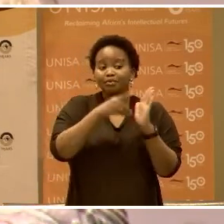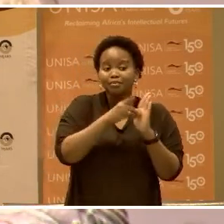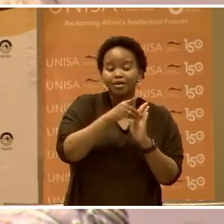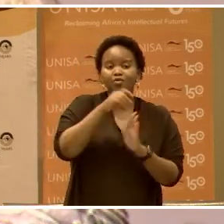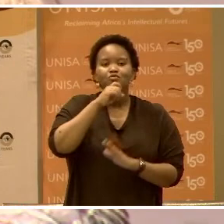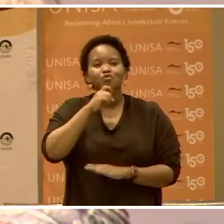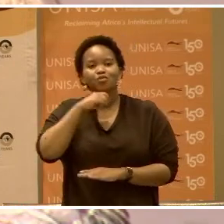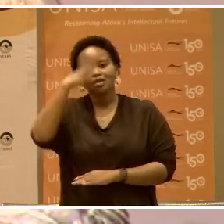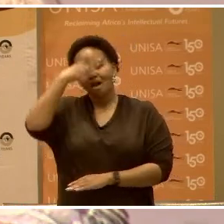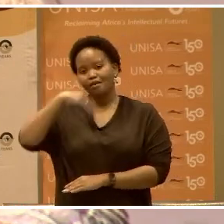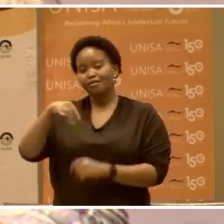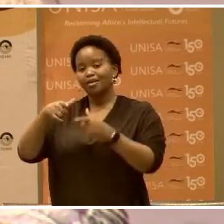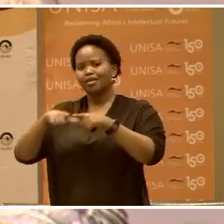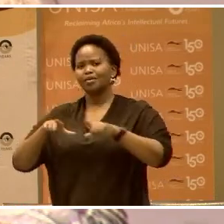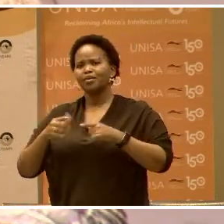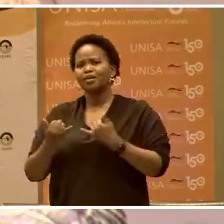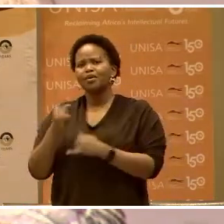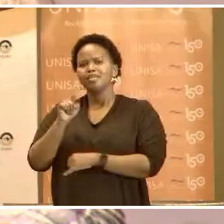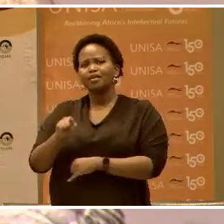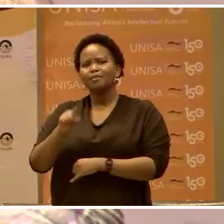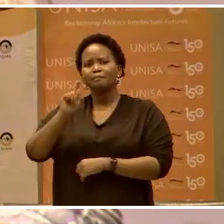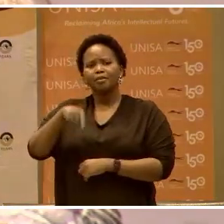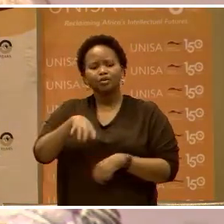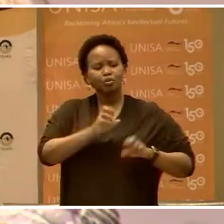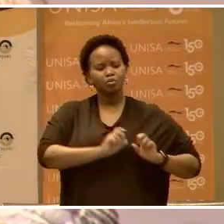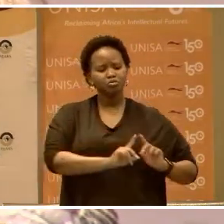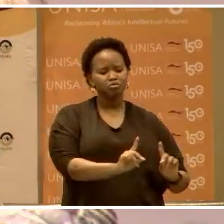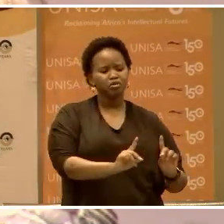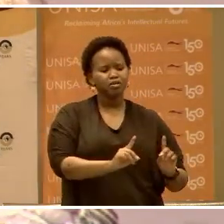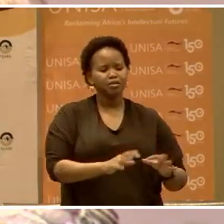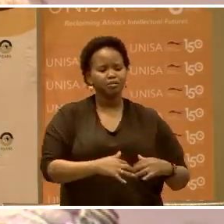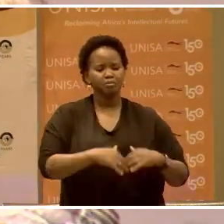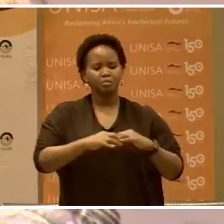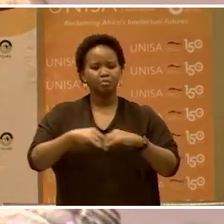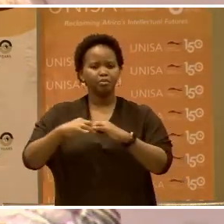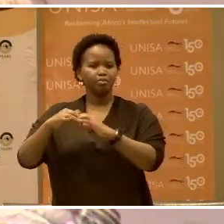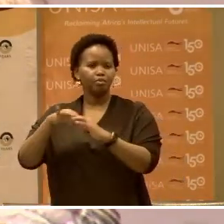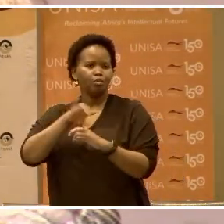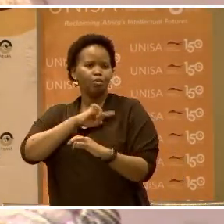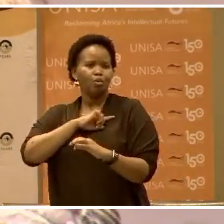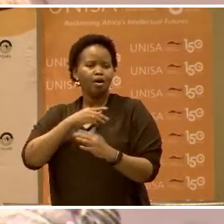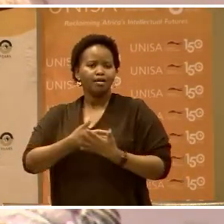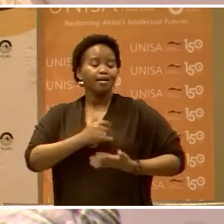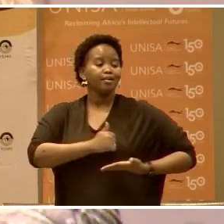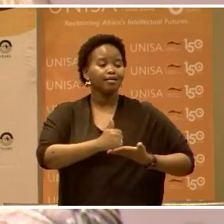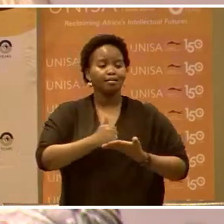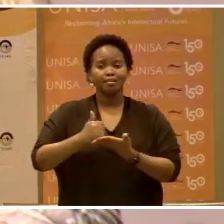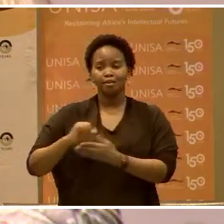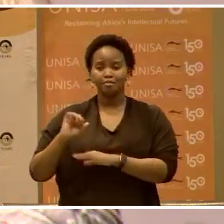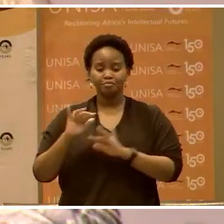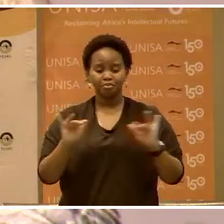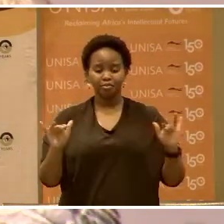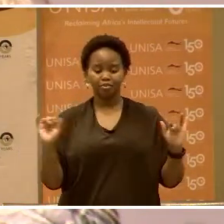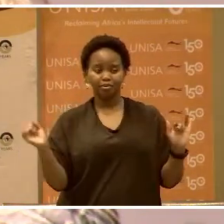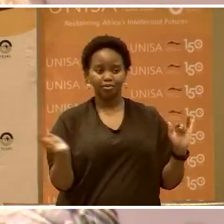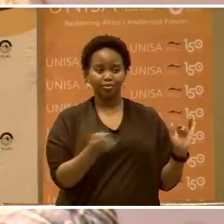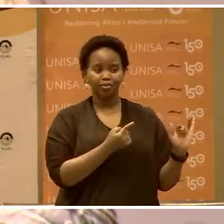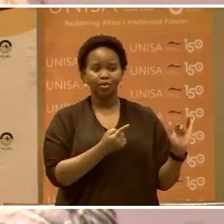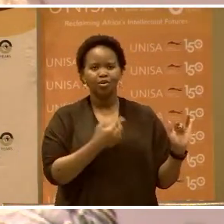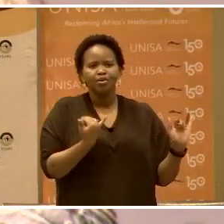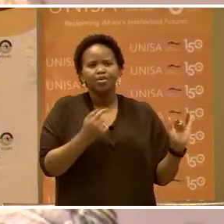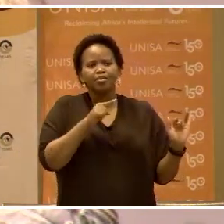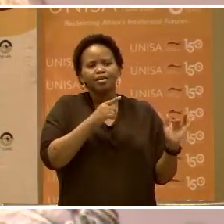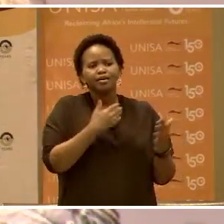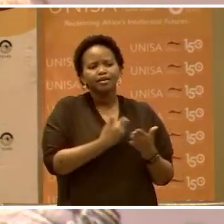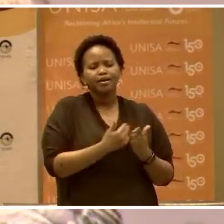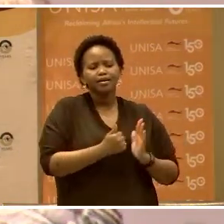is important that we create opportunities to advance that reading. Reading requires comprehension, which relates to the ability to